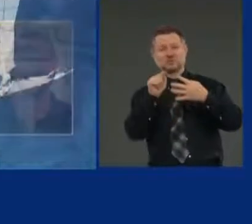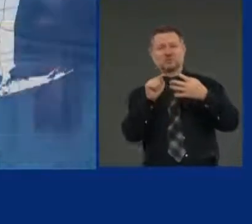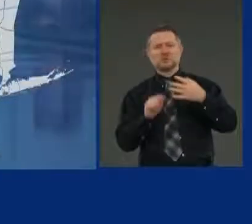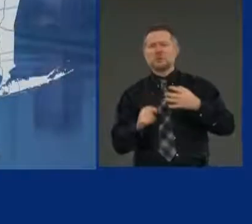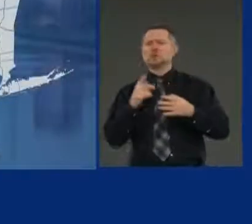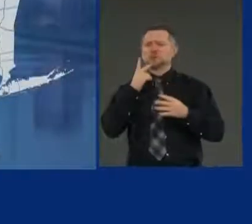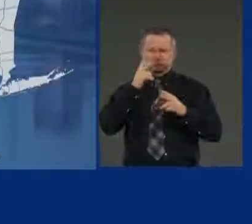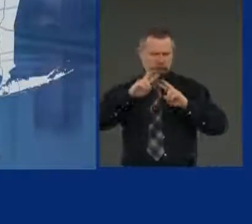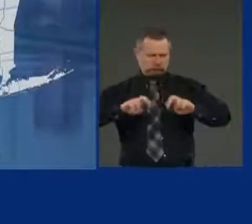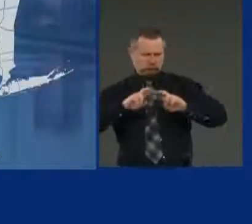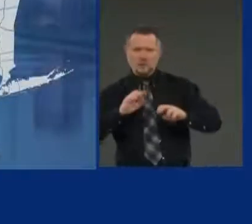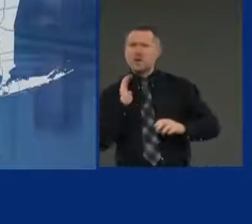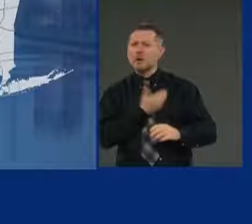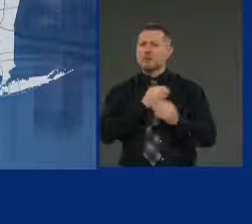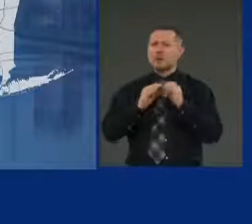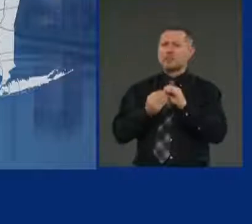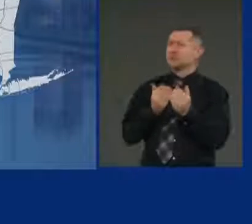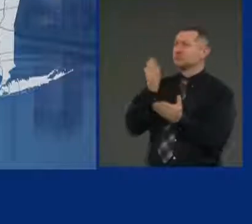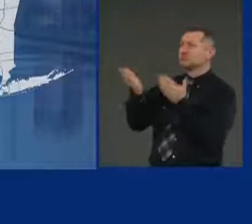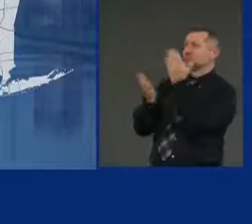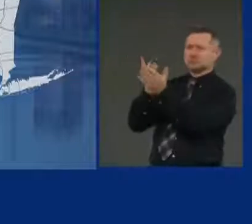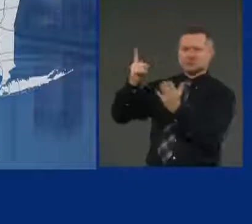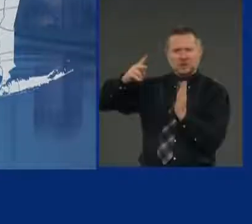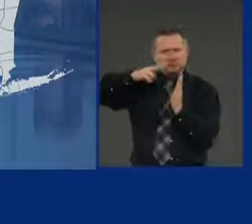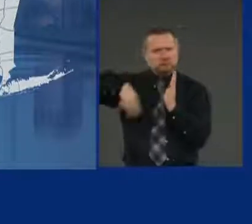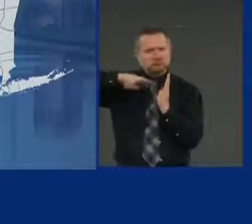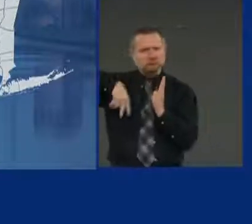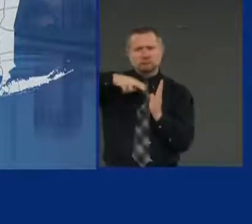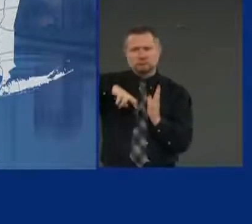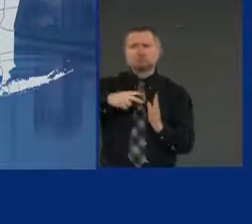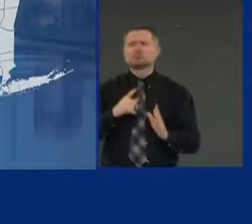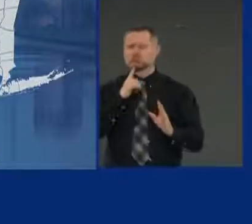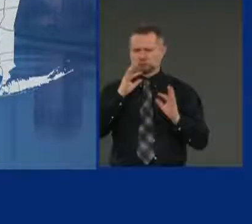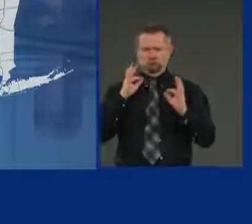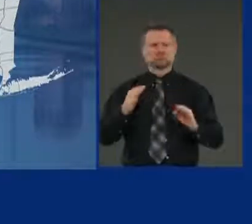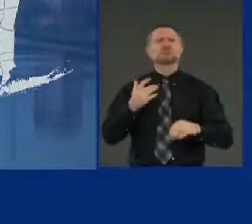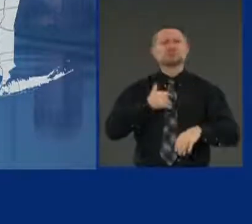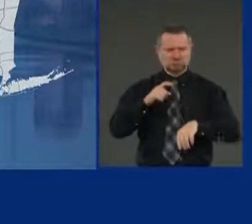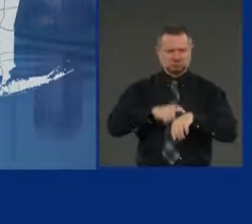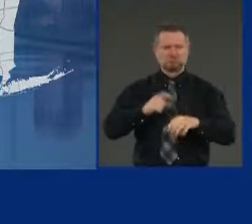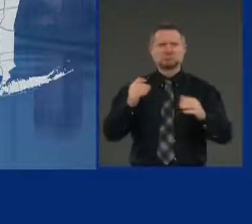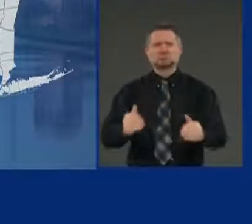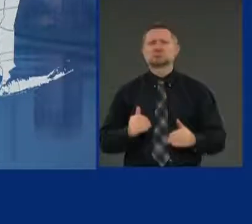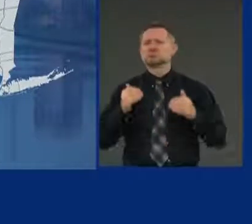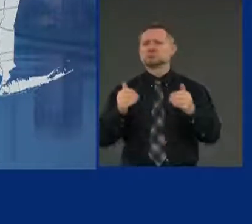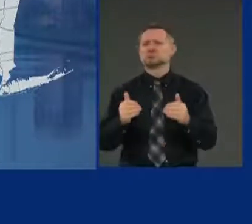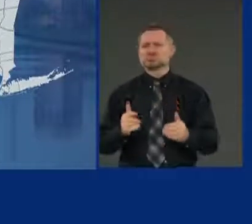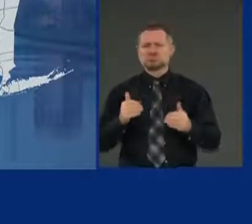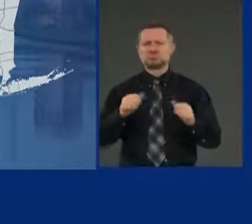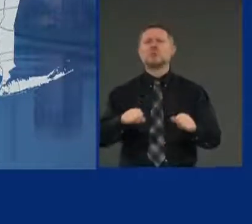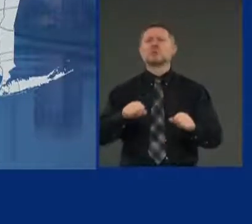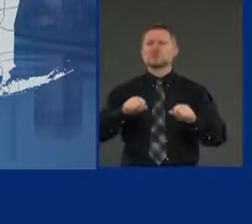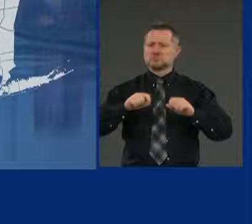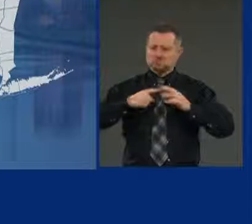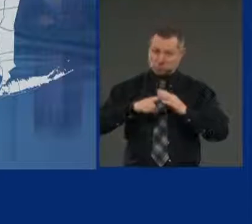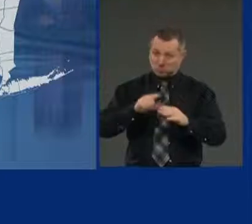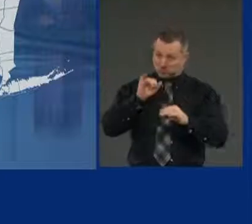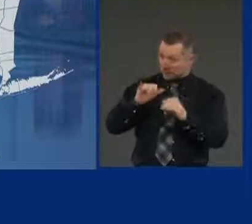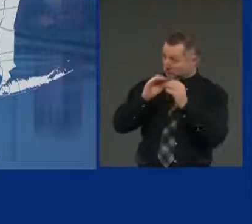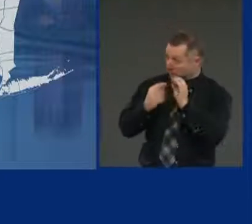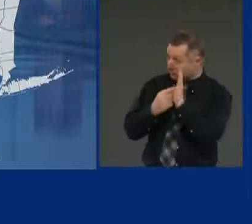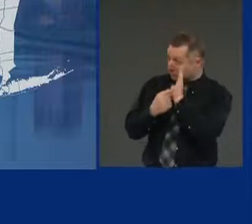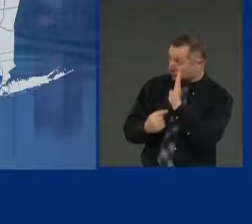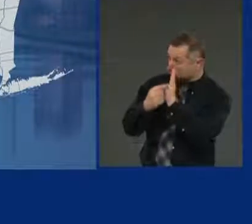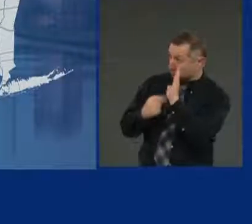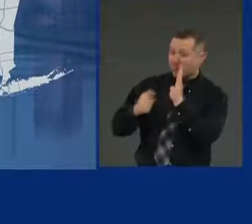all the data. So I feel confident that we can rely on this data,